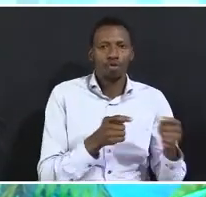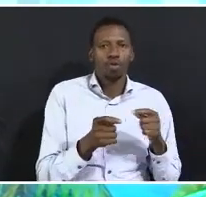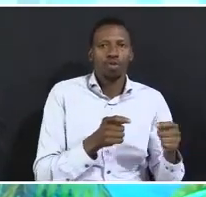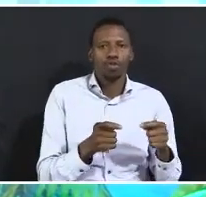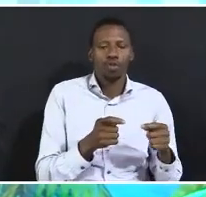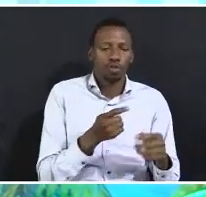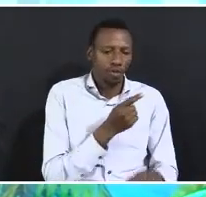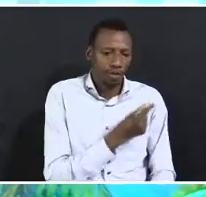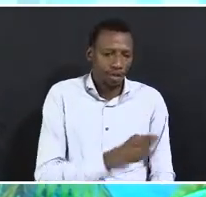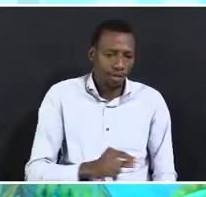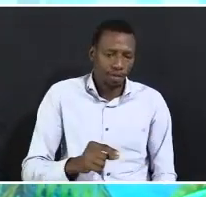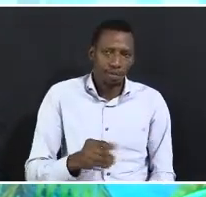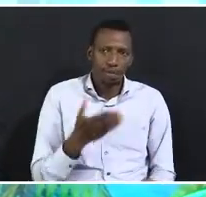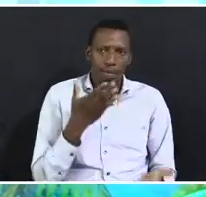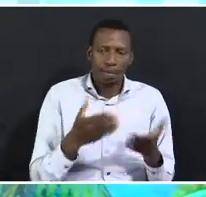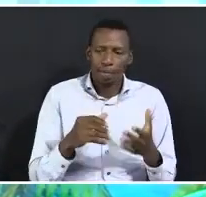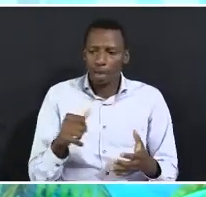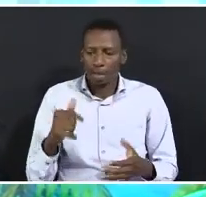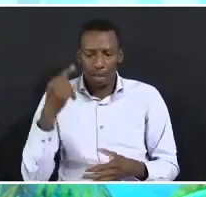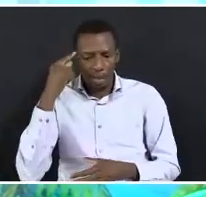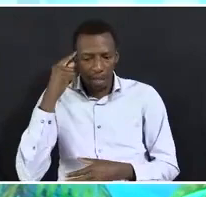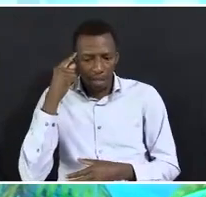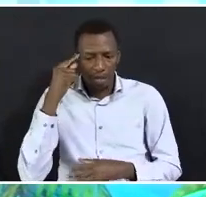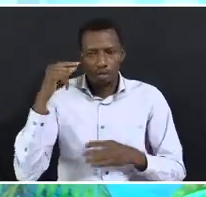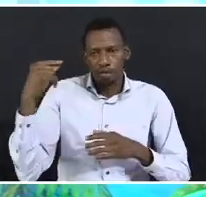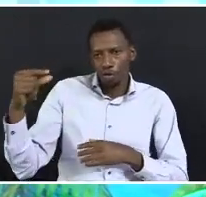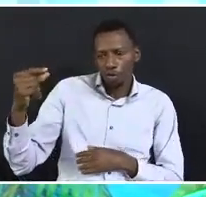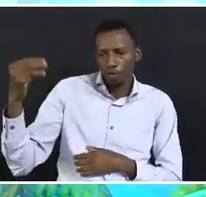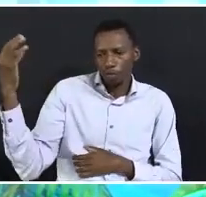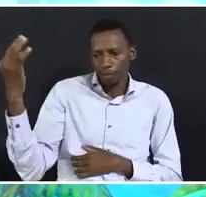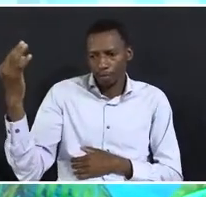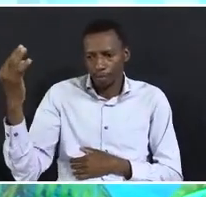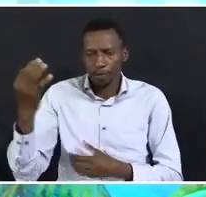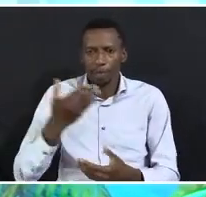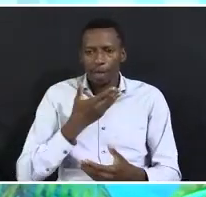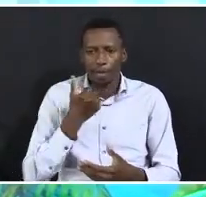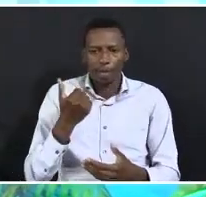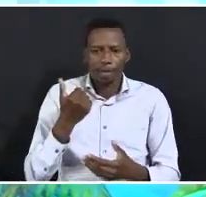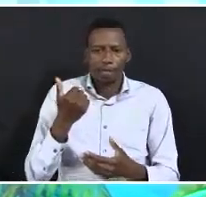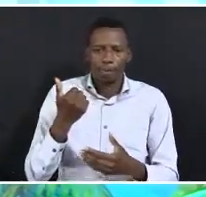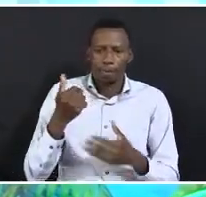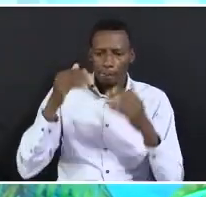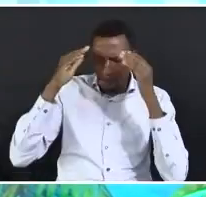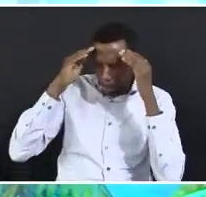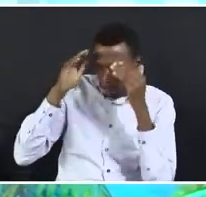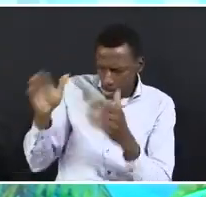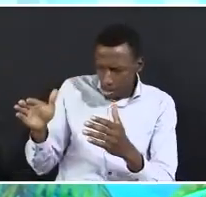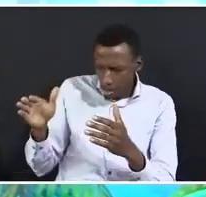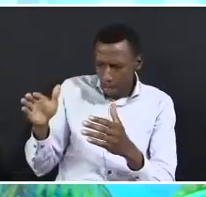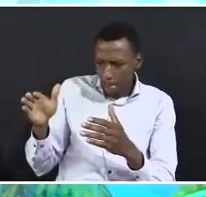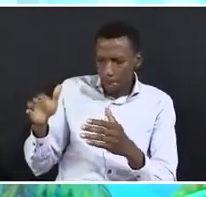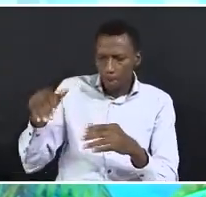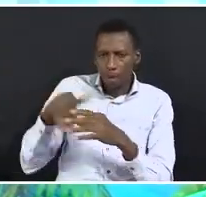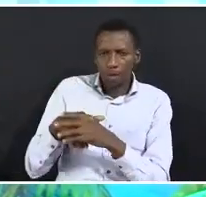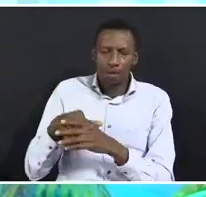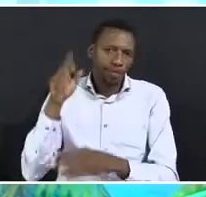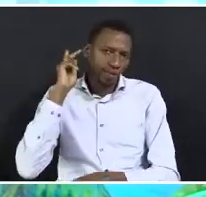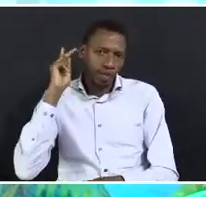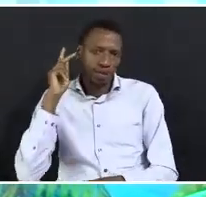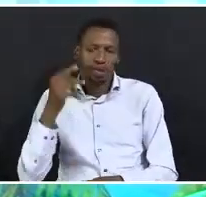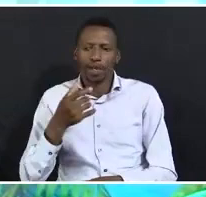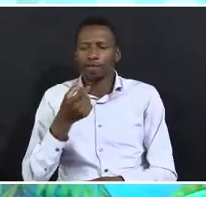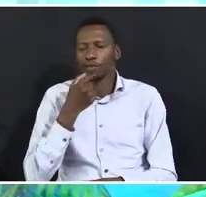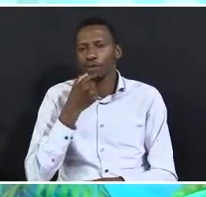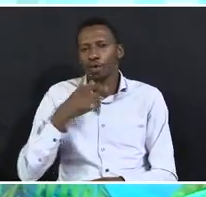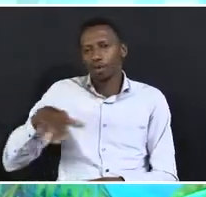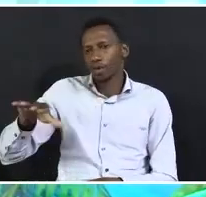those who think that this gospel of Adventism would have been confined in Luanyans and Kisi. And they are surprised